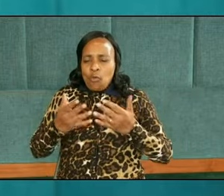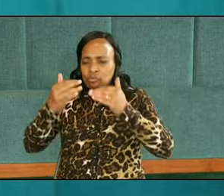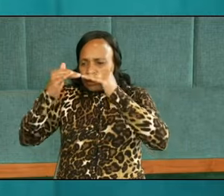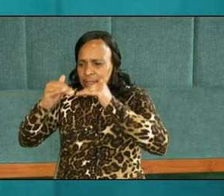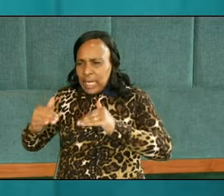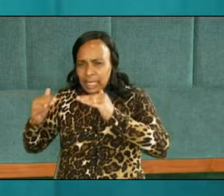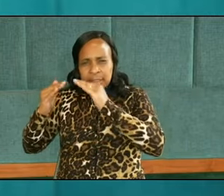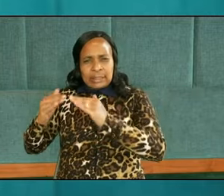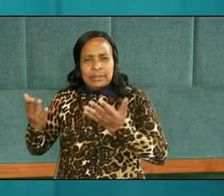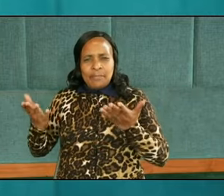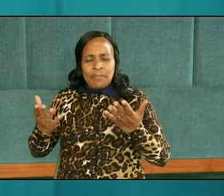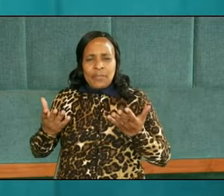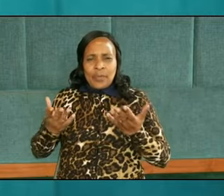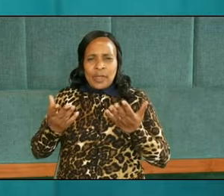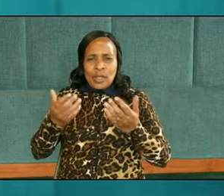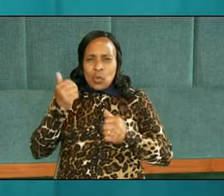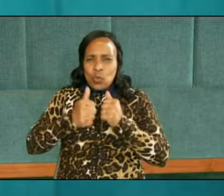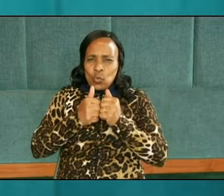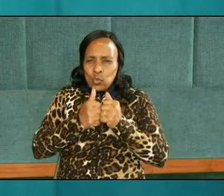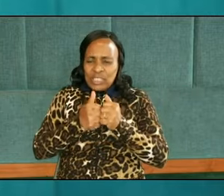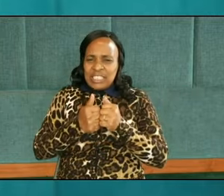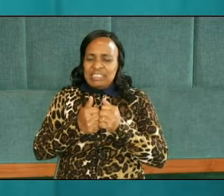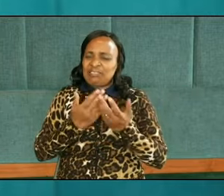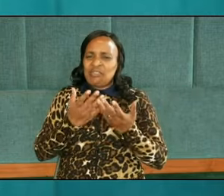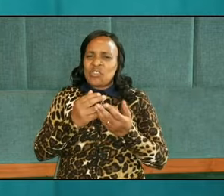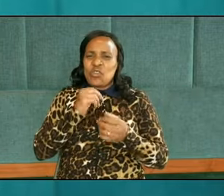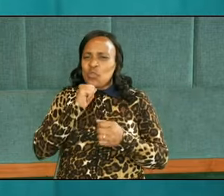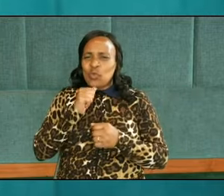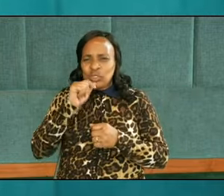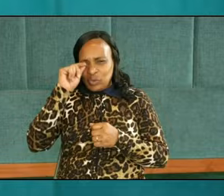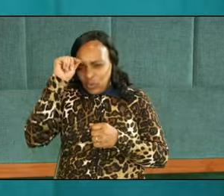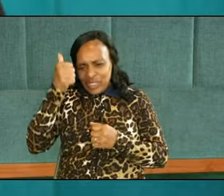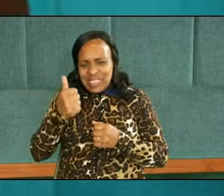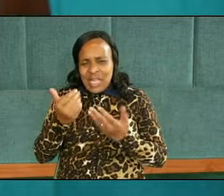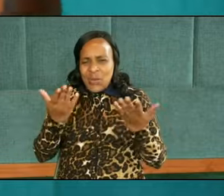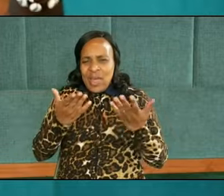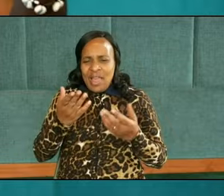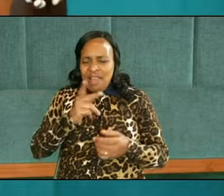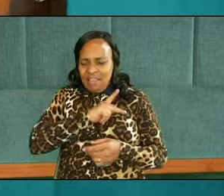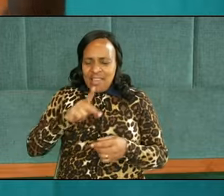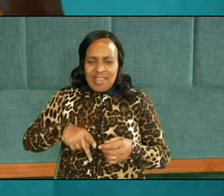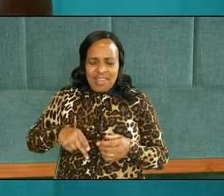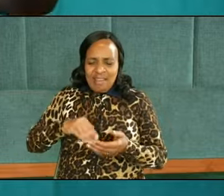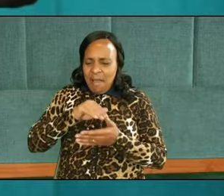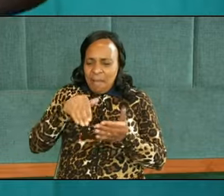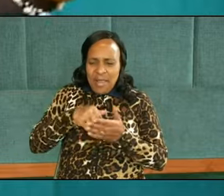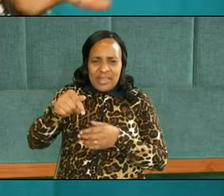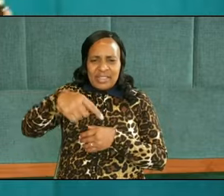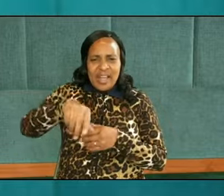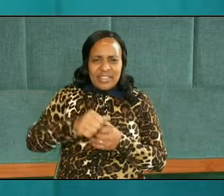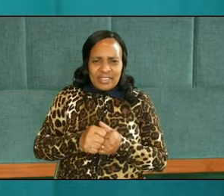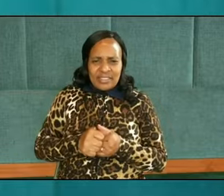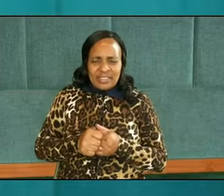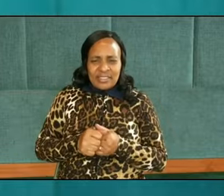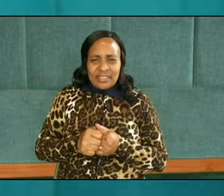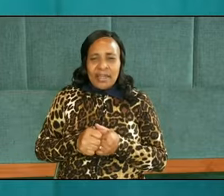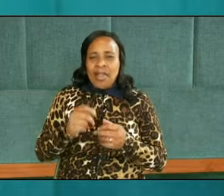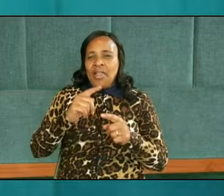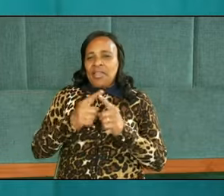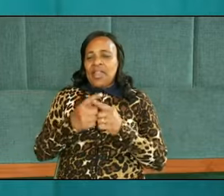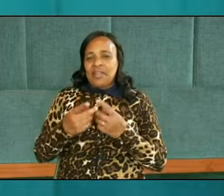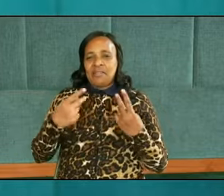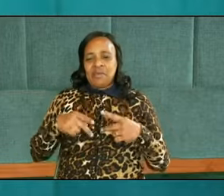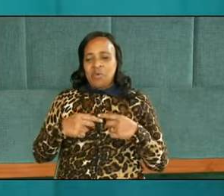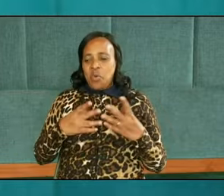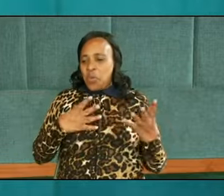gear. Okay, that looks a bit sketchy. It's like, why is the king among supplies? But anyway, people